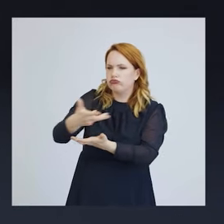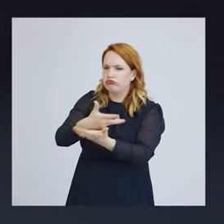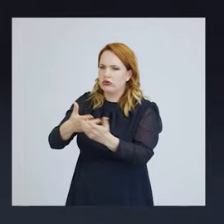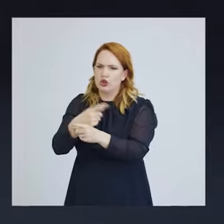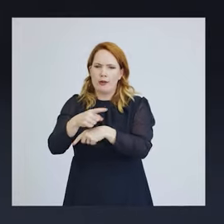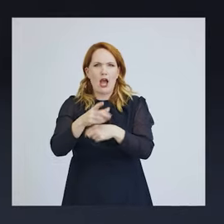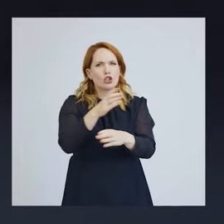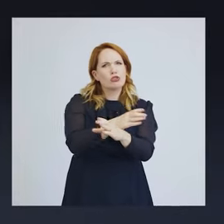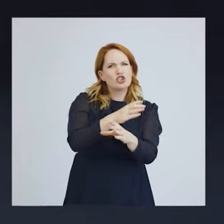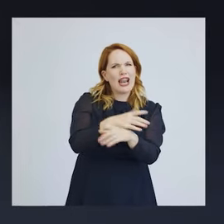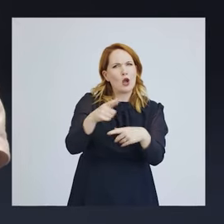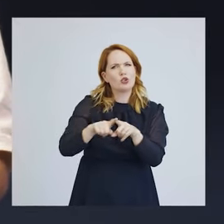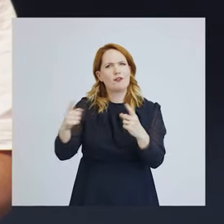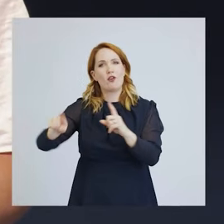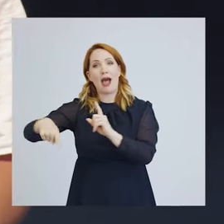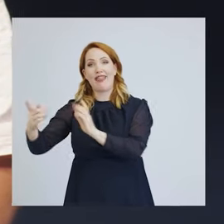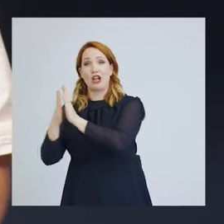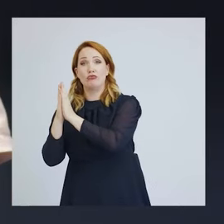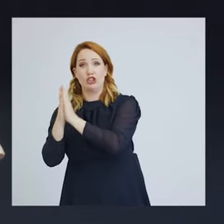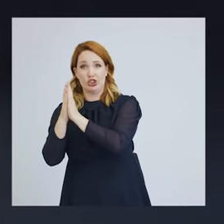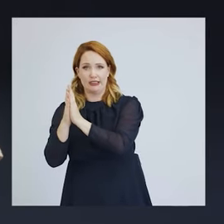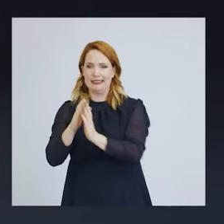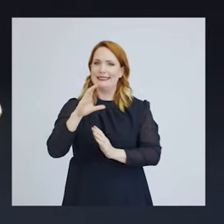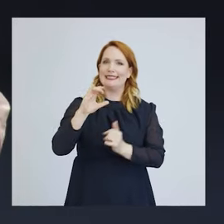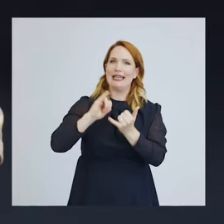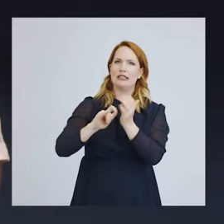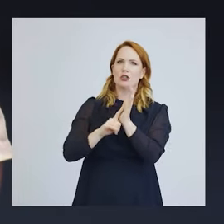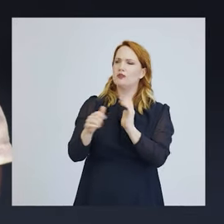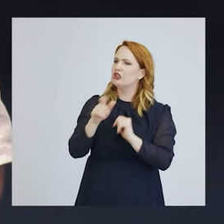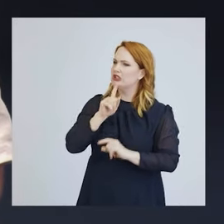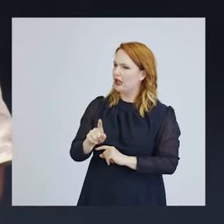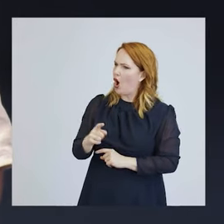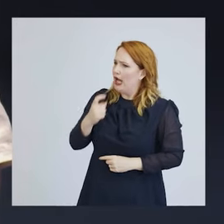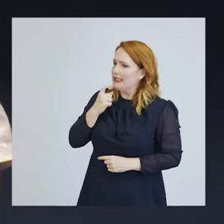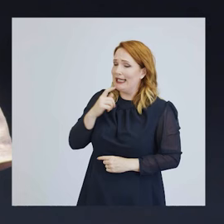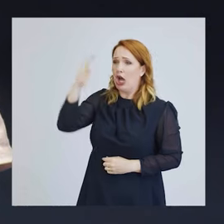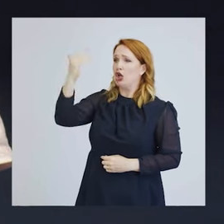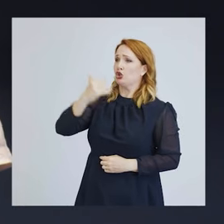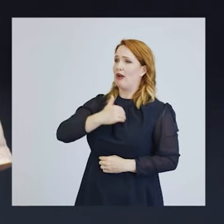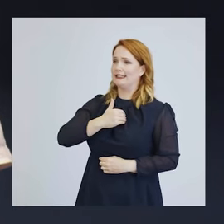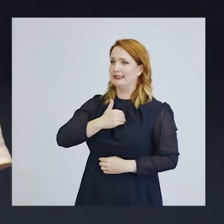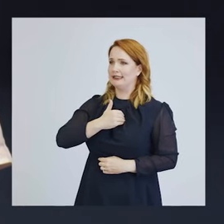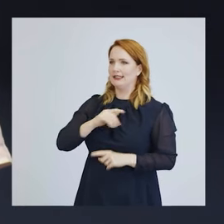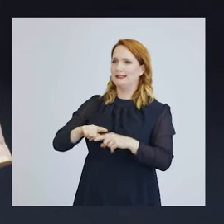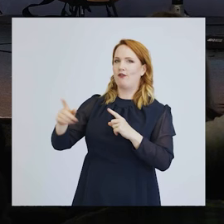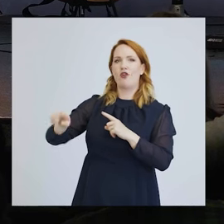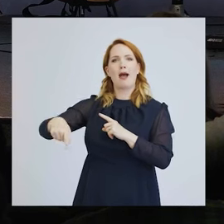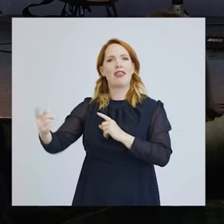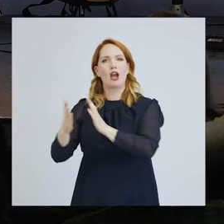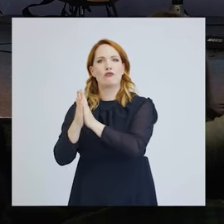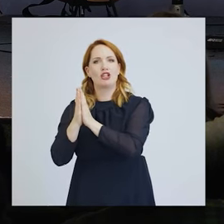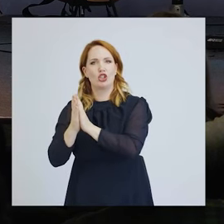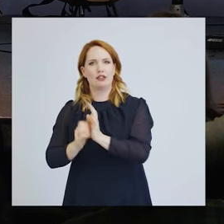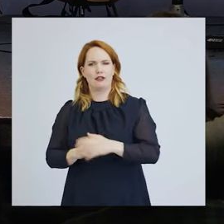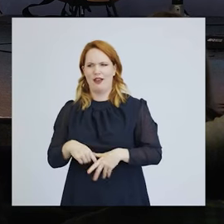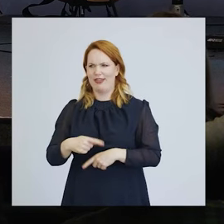between Christianity and other religions. And C.S. Lewis said, that's easy, it's grace. Yeah, that's easy. You know, all